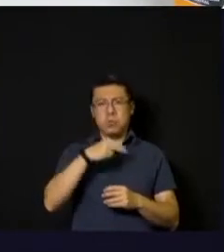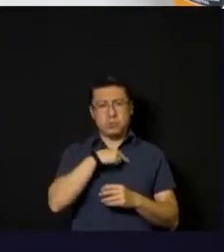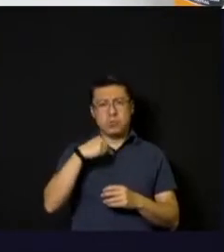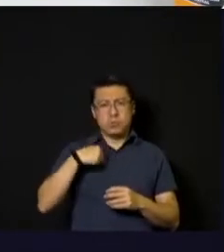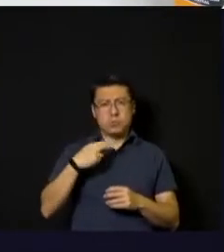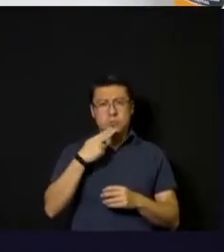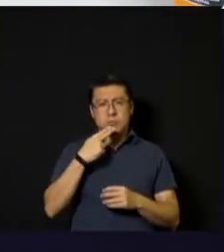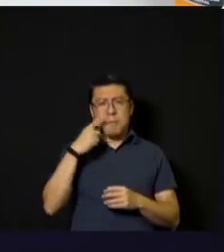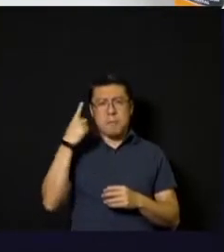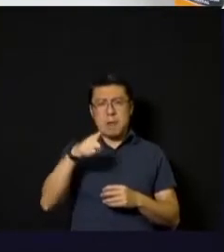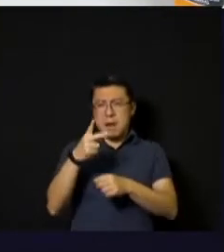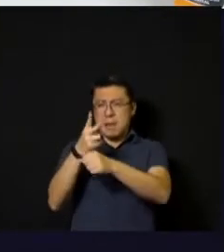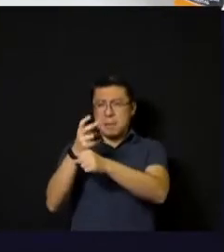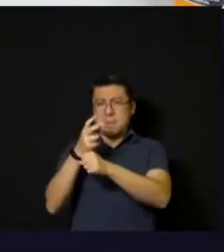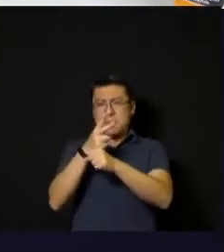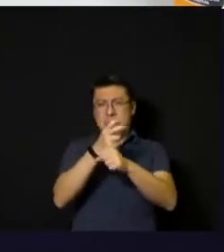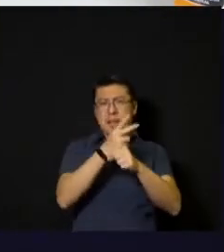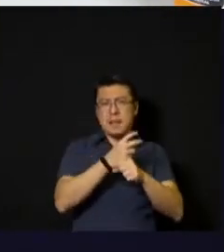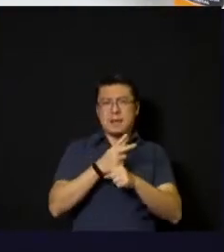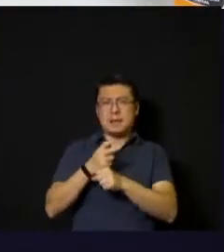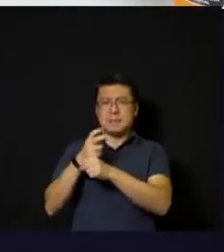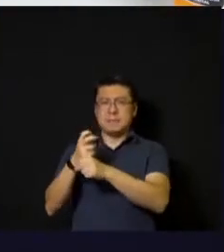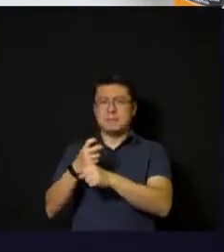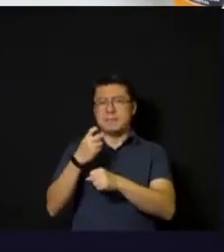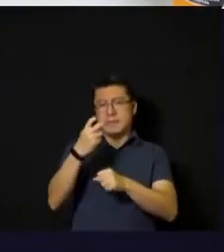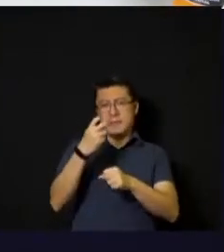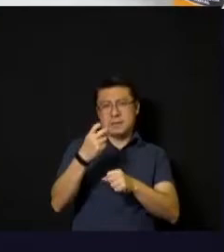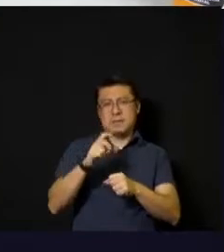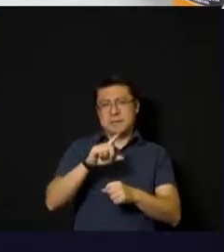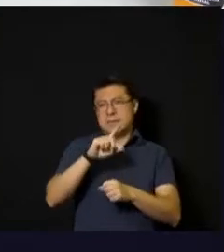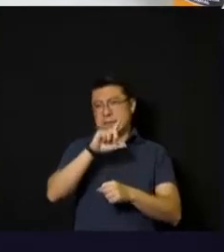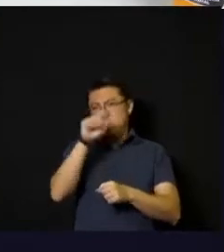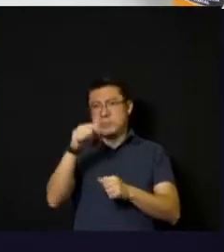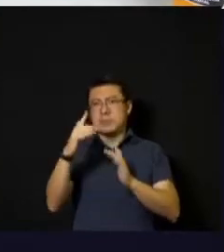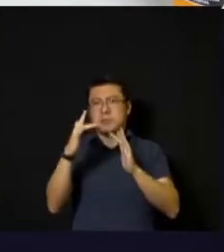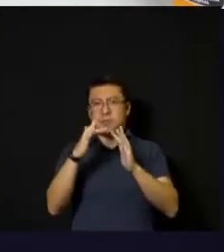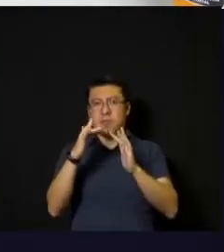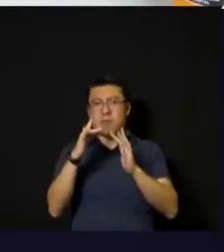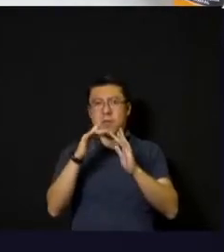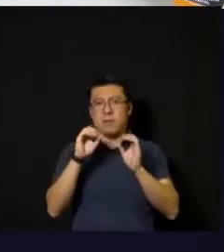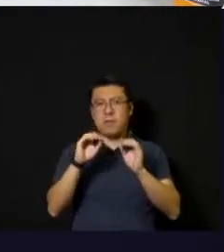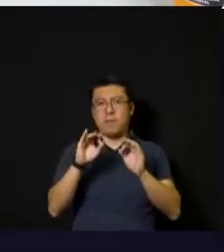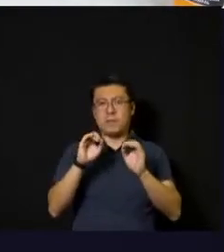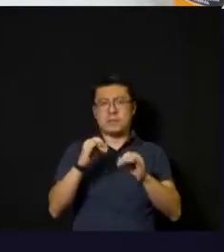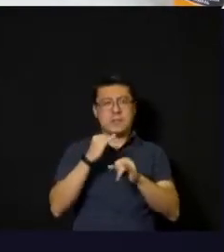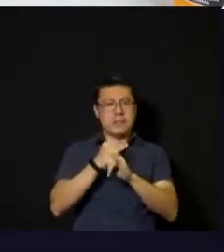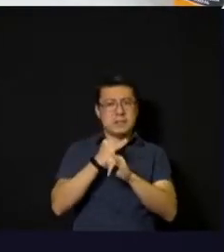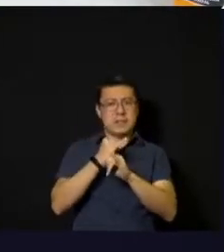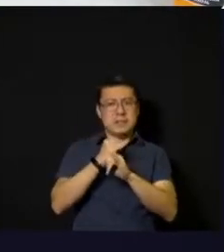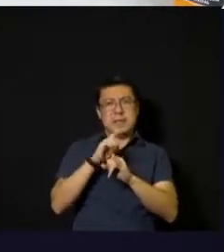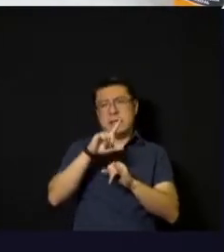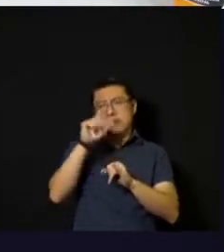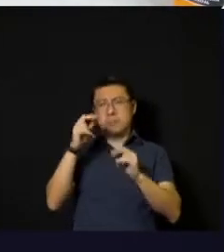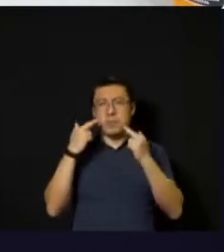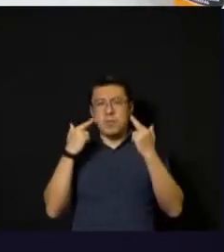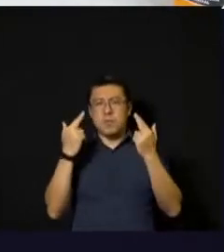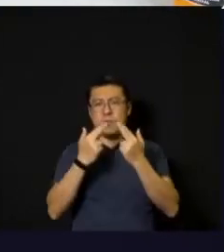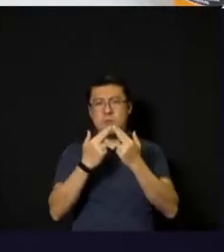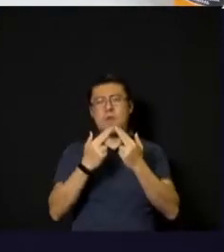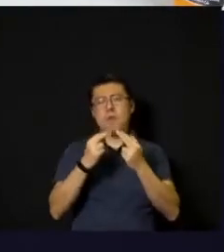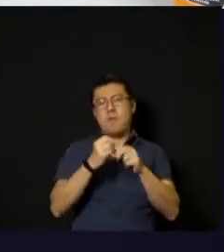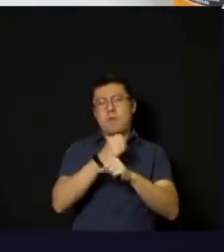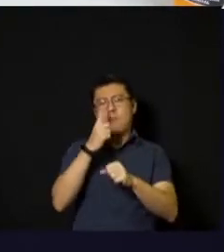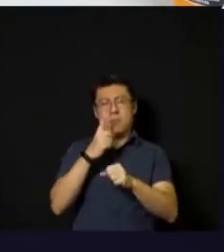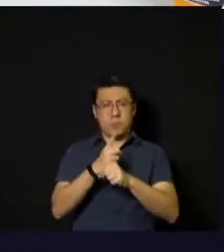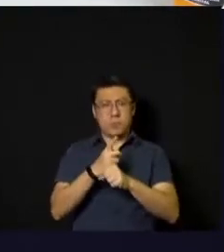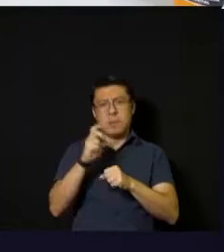your business at home because from there they are going to have the prospects that I am going to bring to the office to give them, the chat about opportunities.